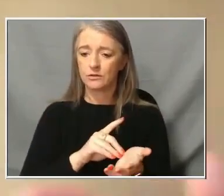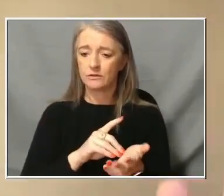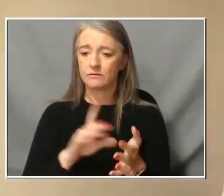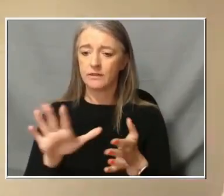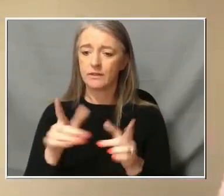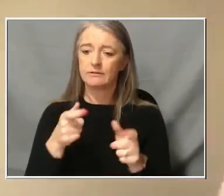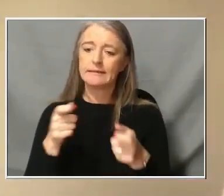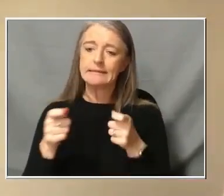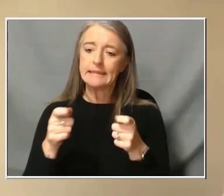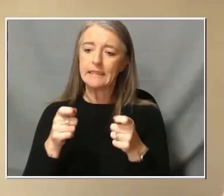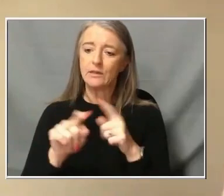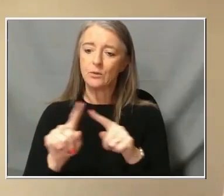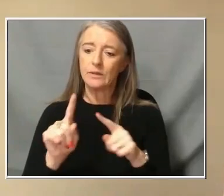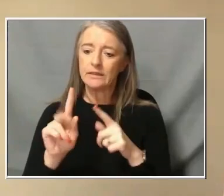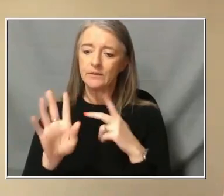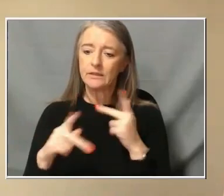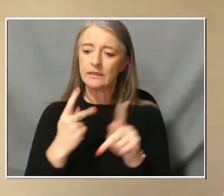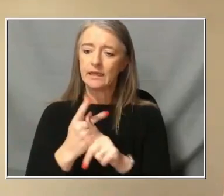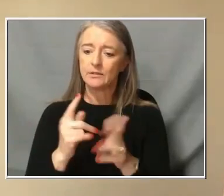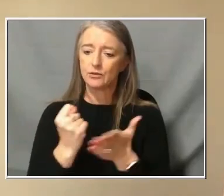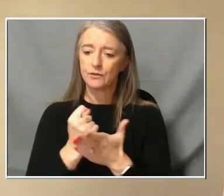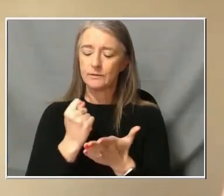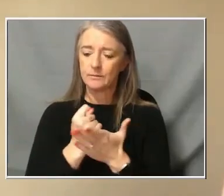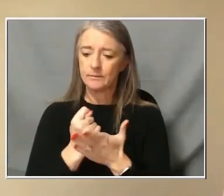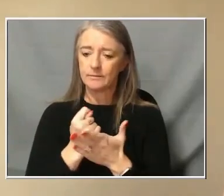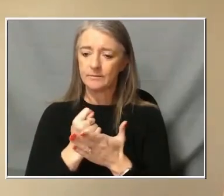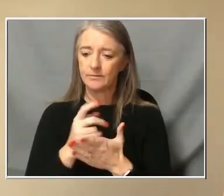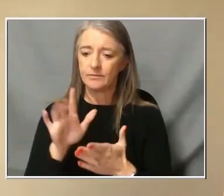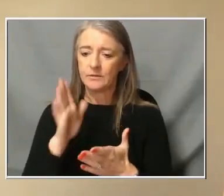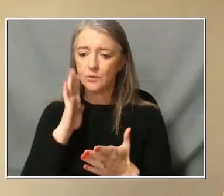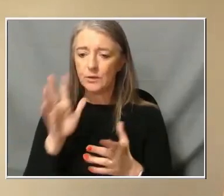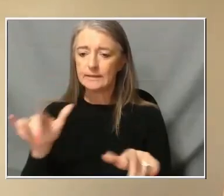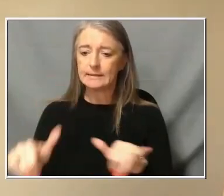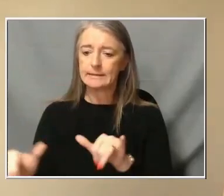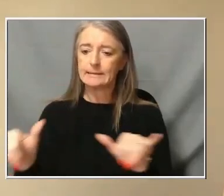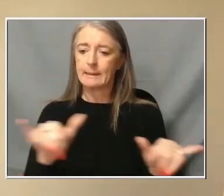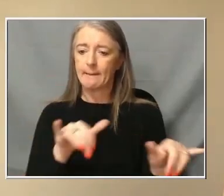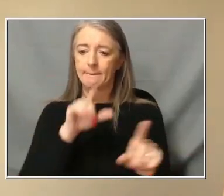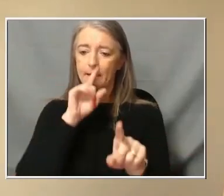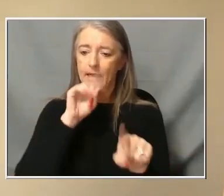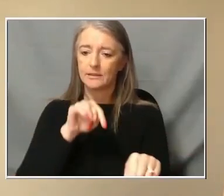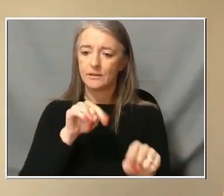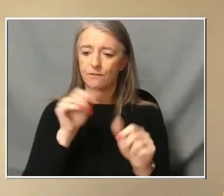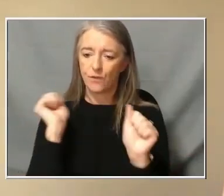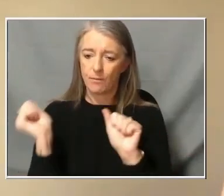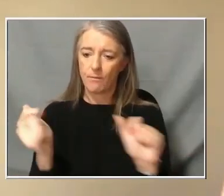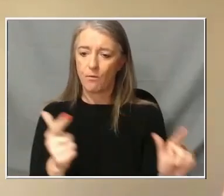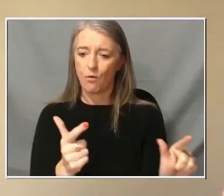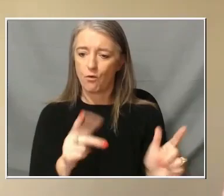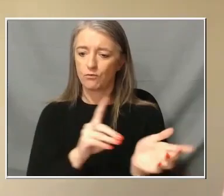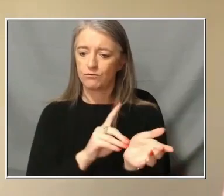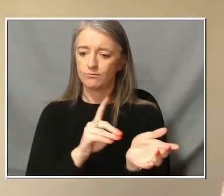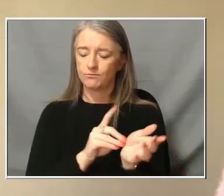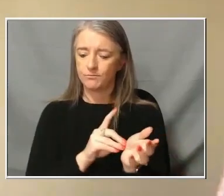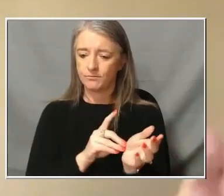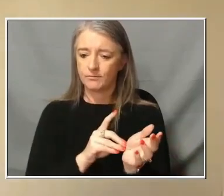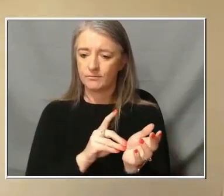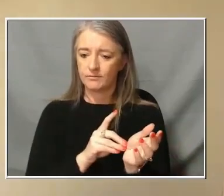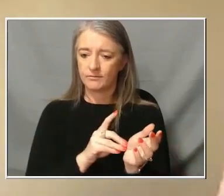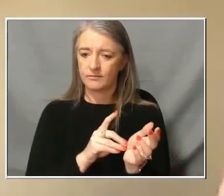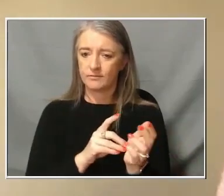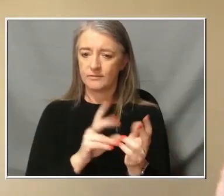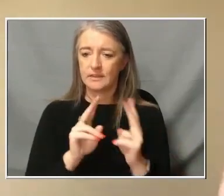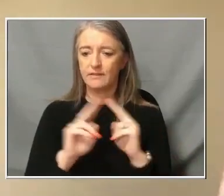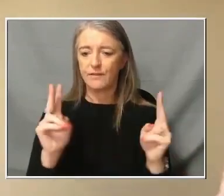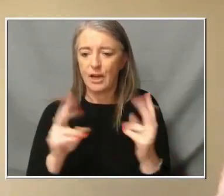dealing with different parts of your treatment, that you're getting the same answers from everyone. It's just